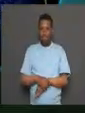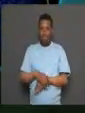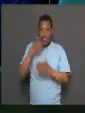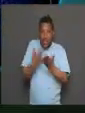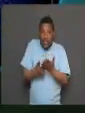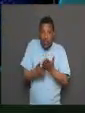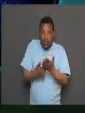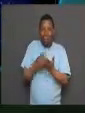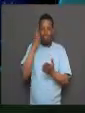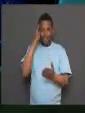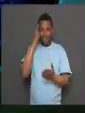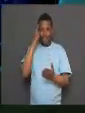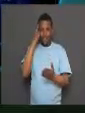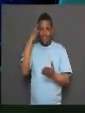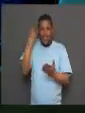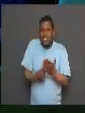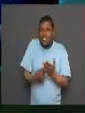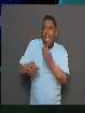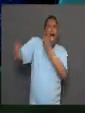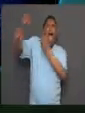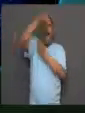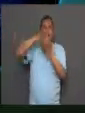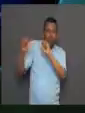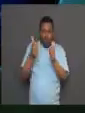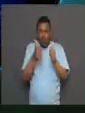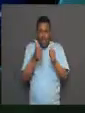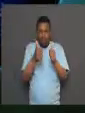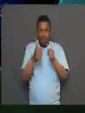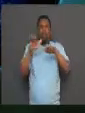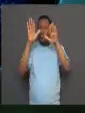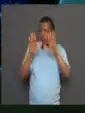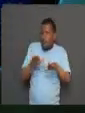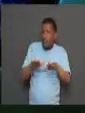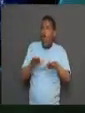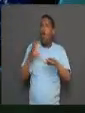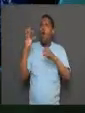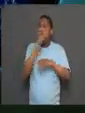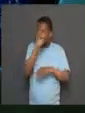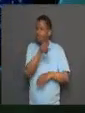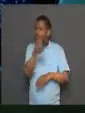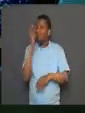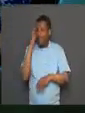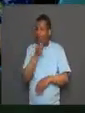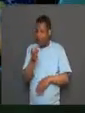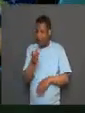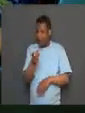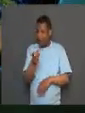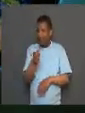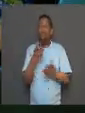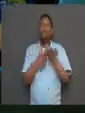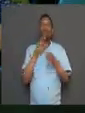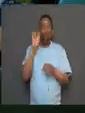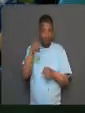You might think that our atmosphere is mostly made of oxygen. In